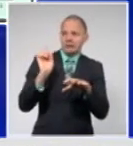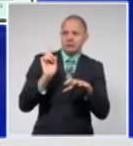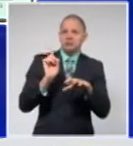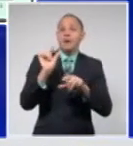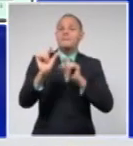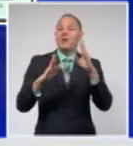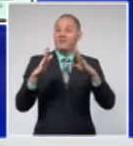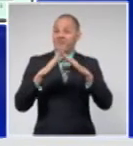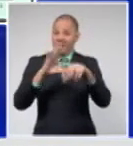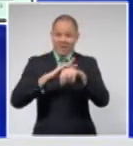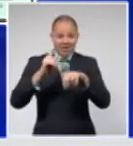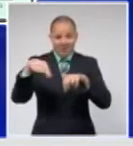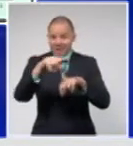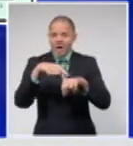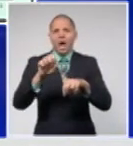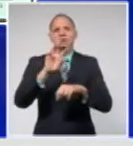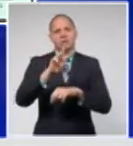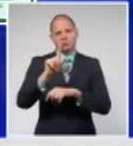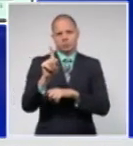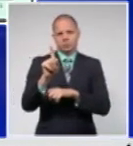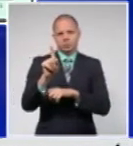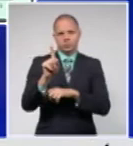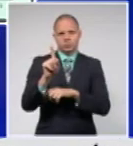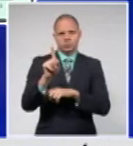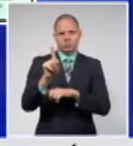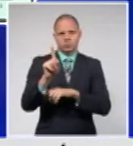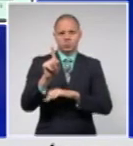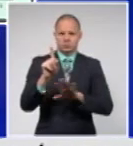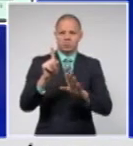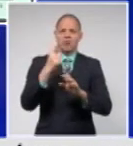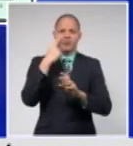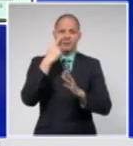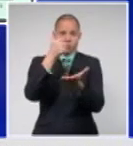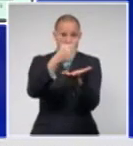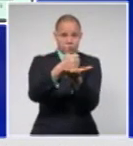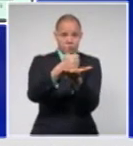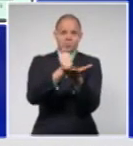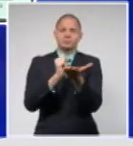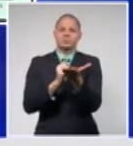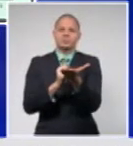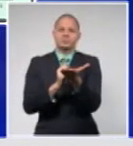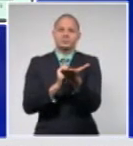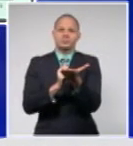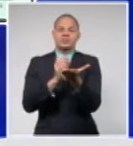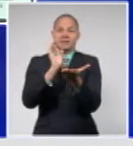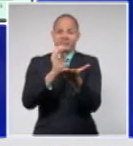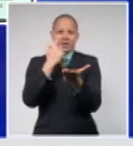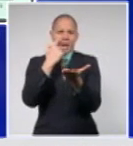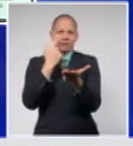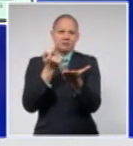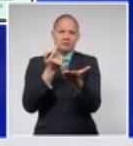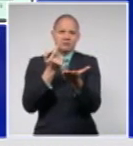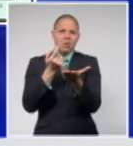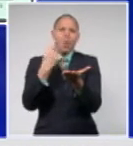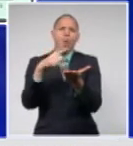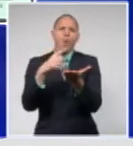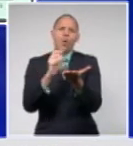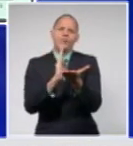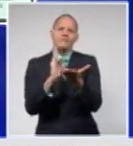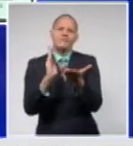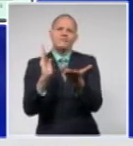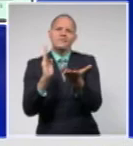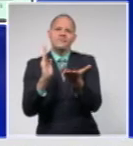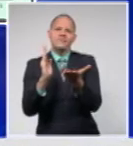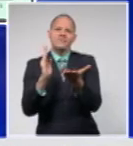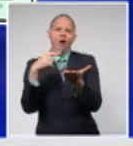such as Chambas, Florencia, Moron, and Ciro Redondo, 1 case each, as